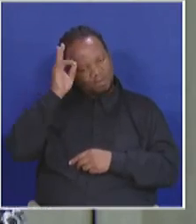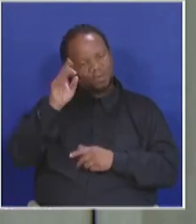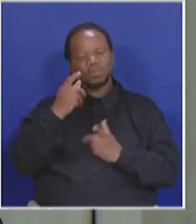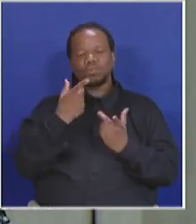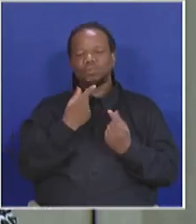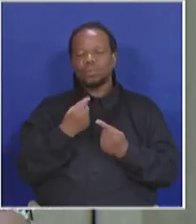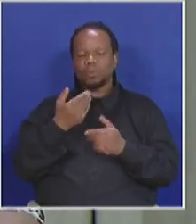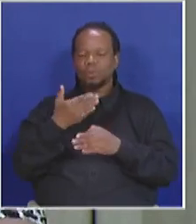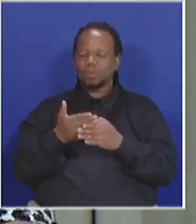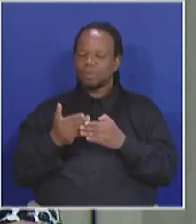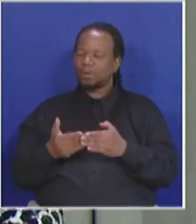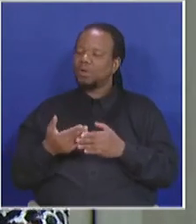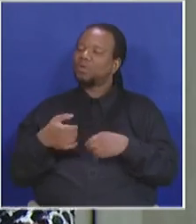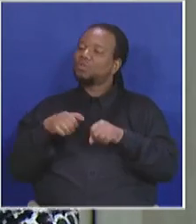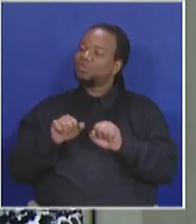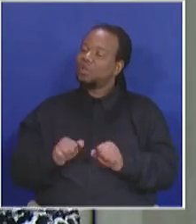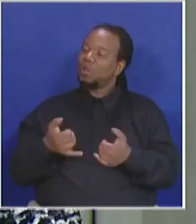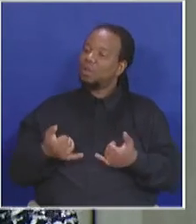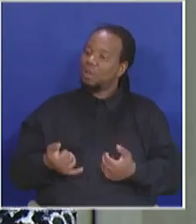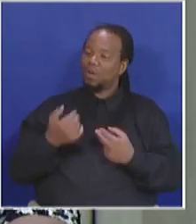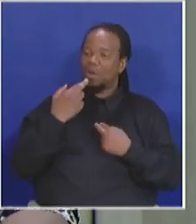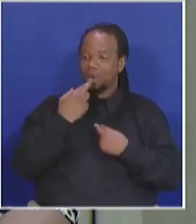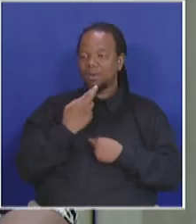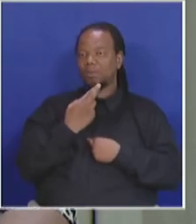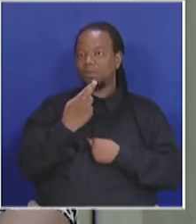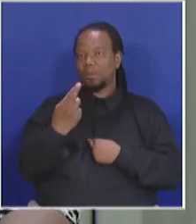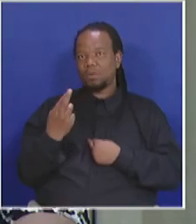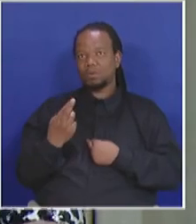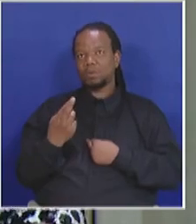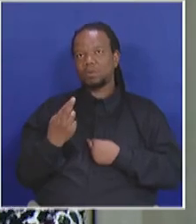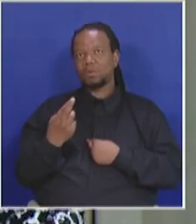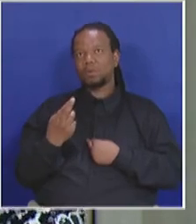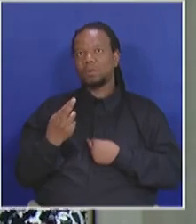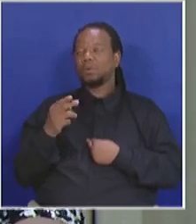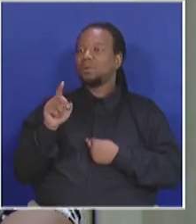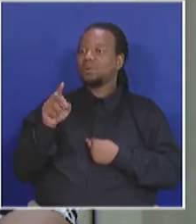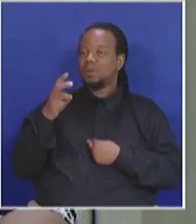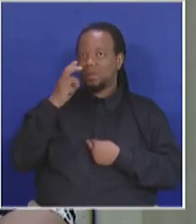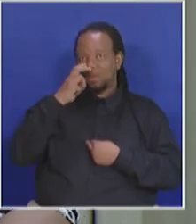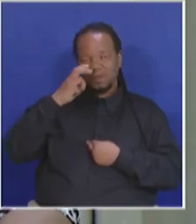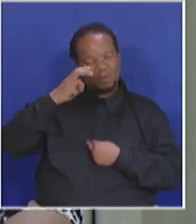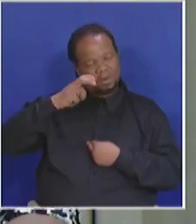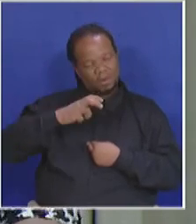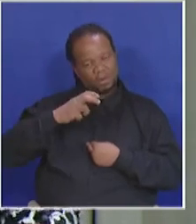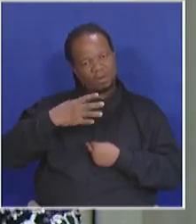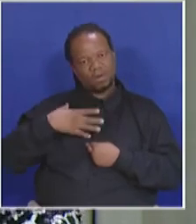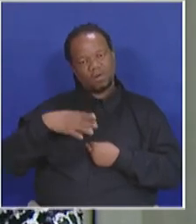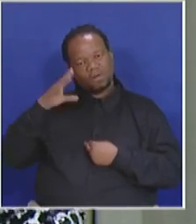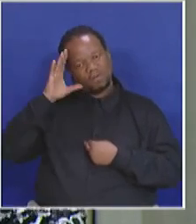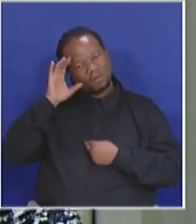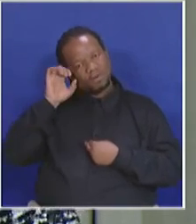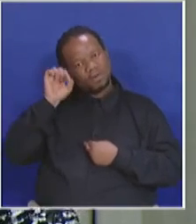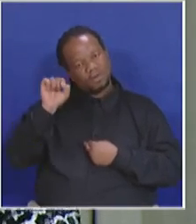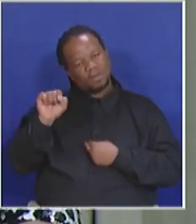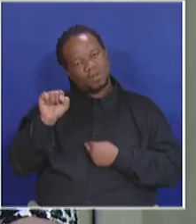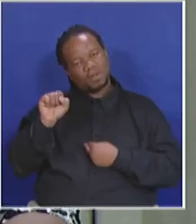must report here today, probably as indeed correctly put, the legacy of President